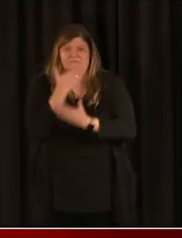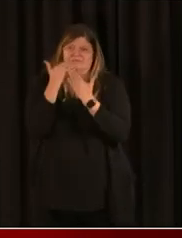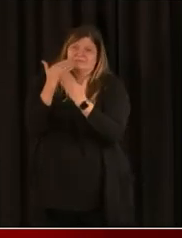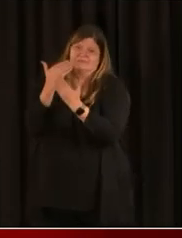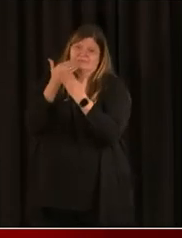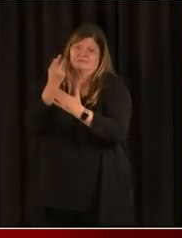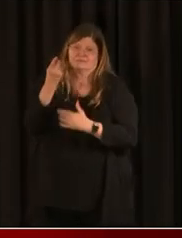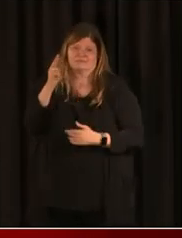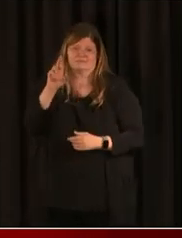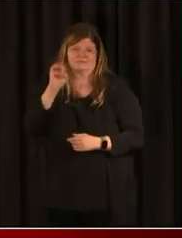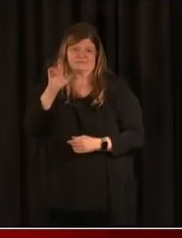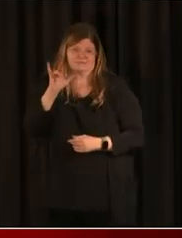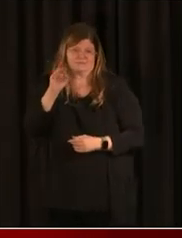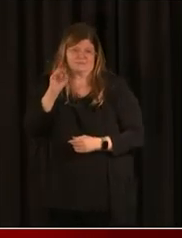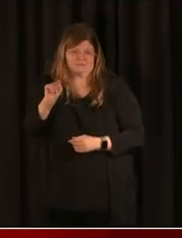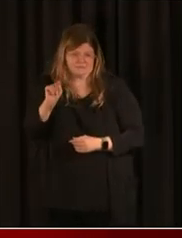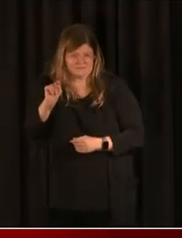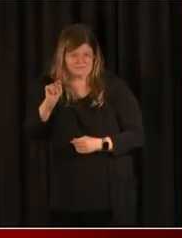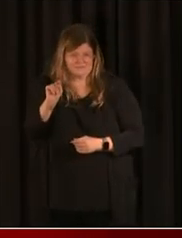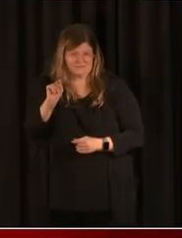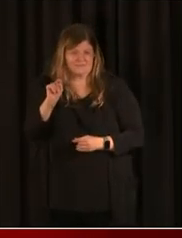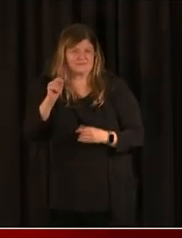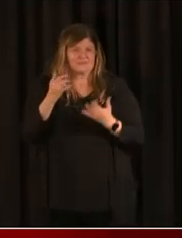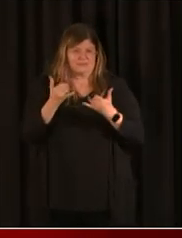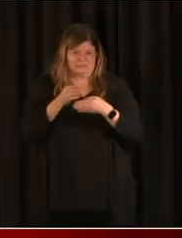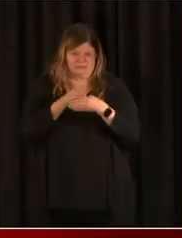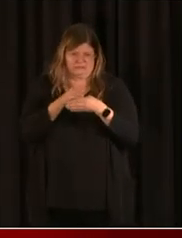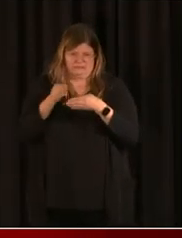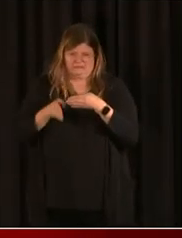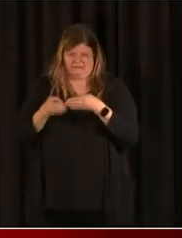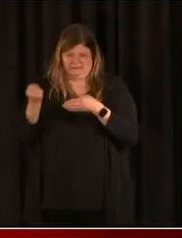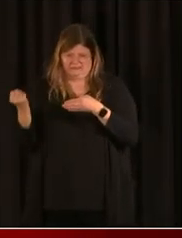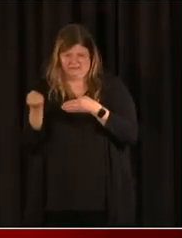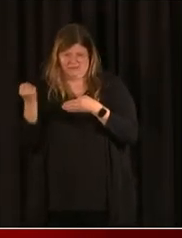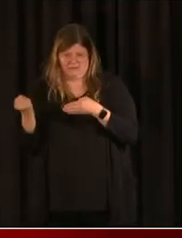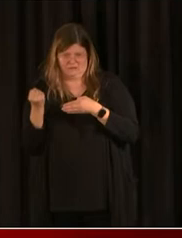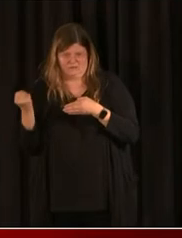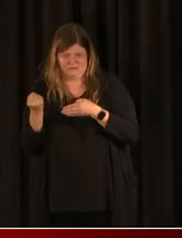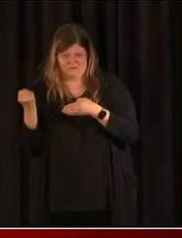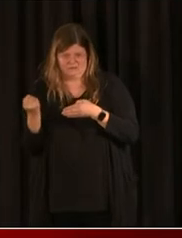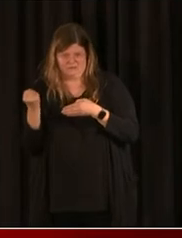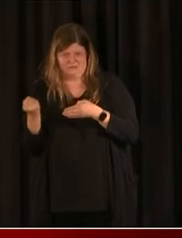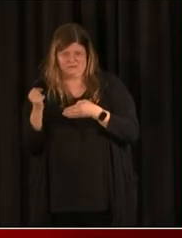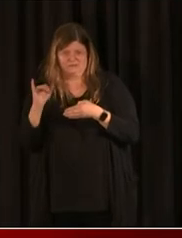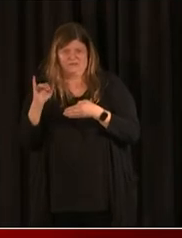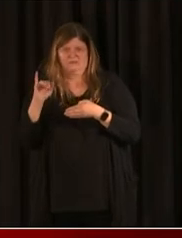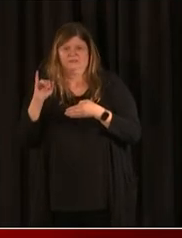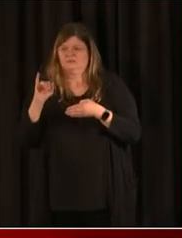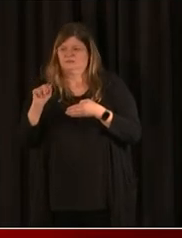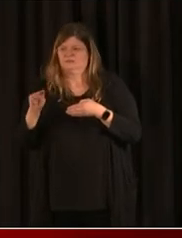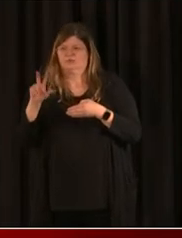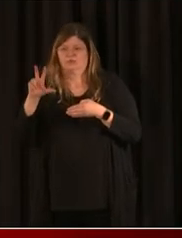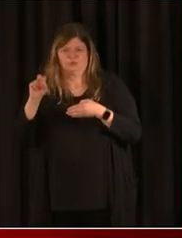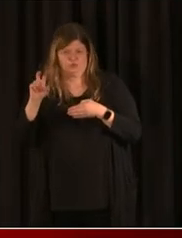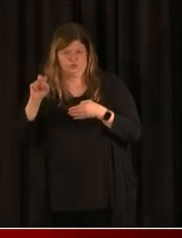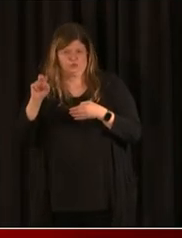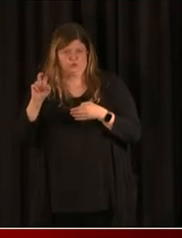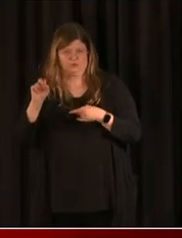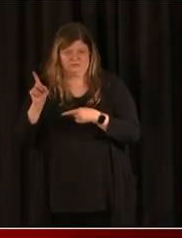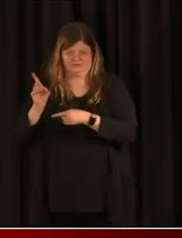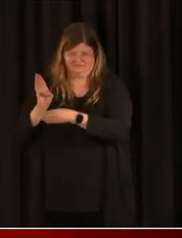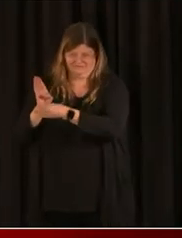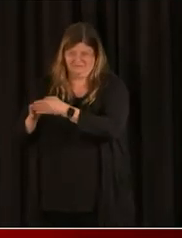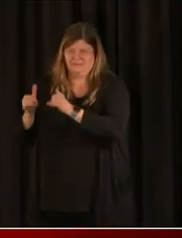the vaccinations. That will close out on Saturday the 30th, and we also are